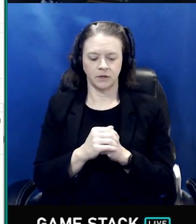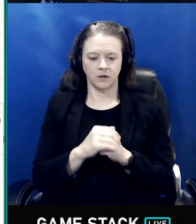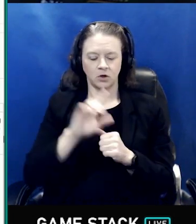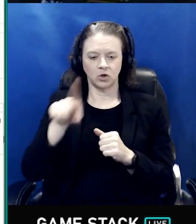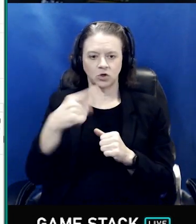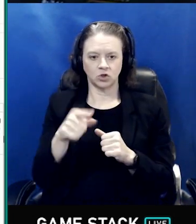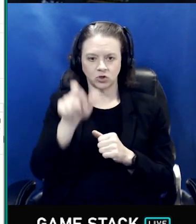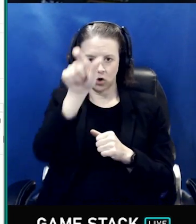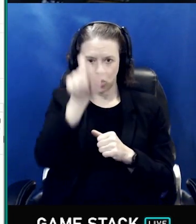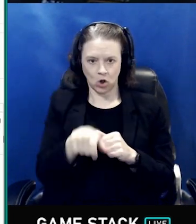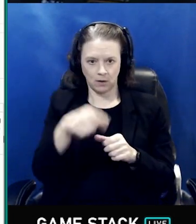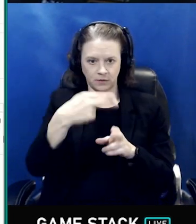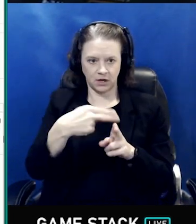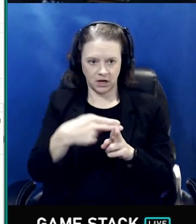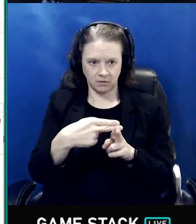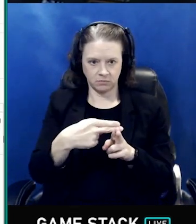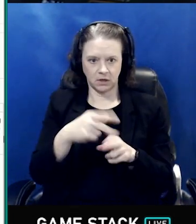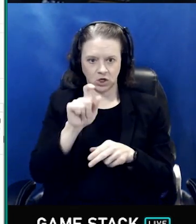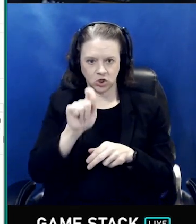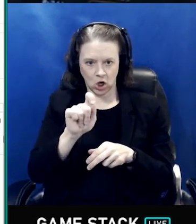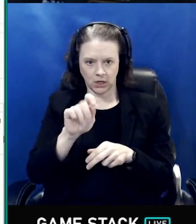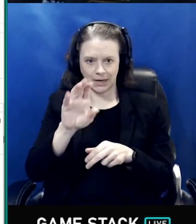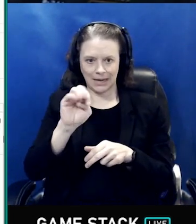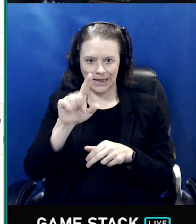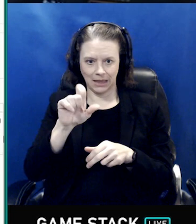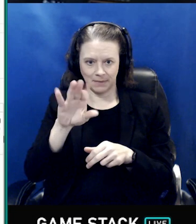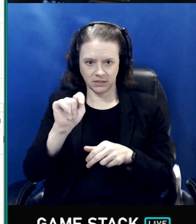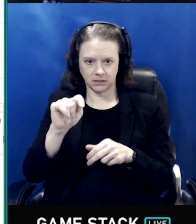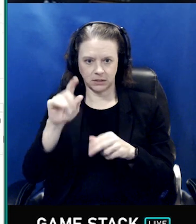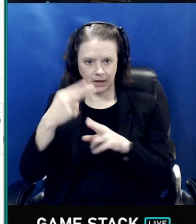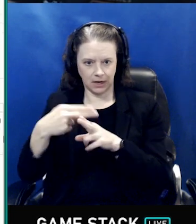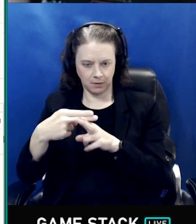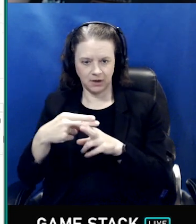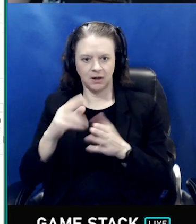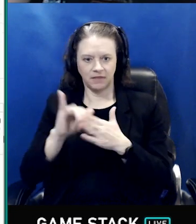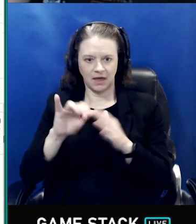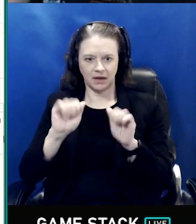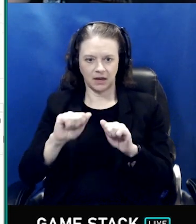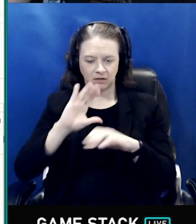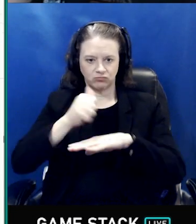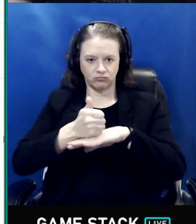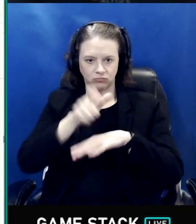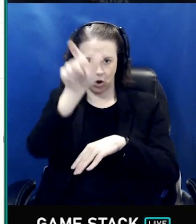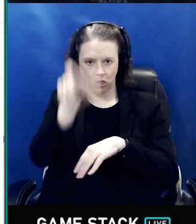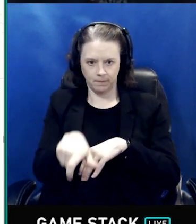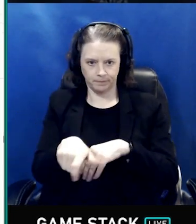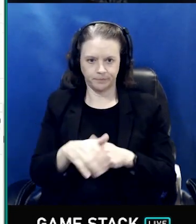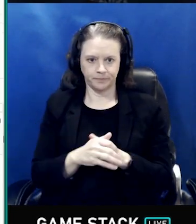name dot element name can be work like a column.